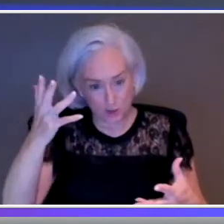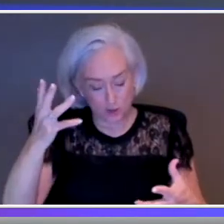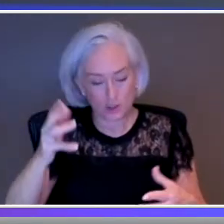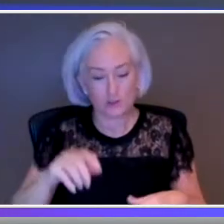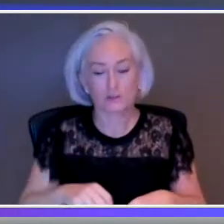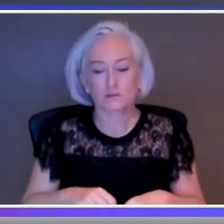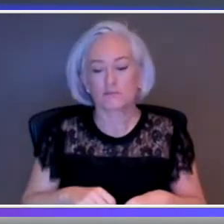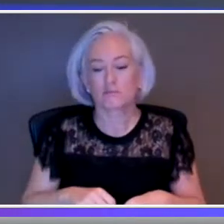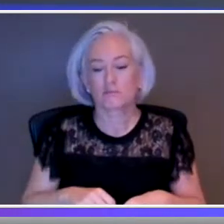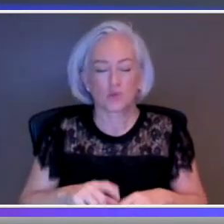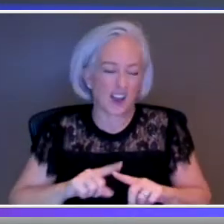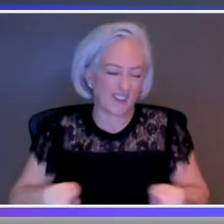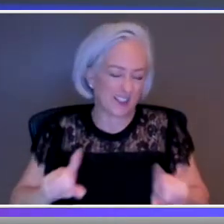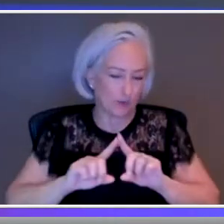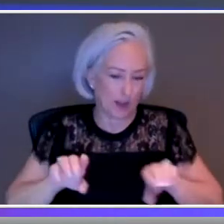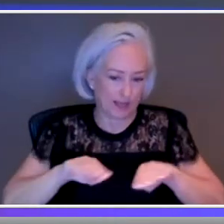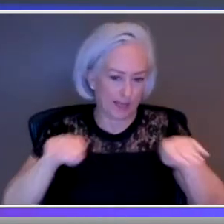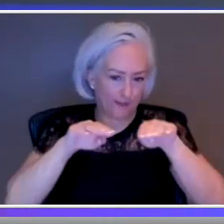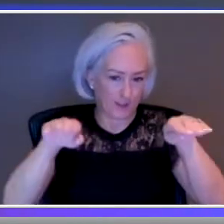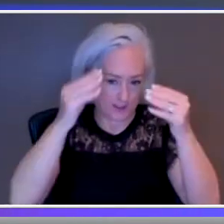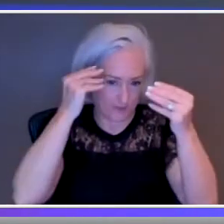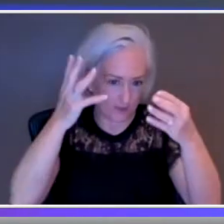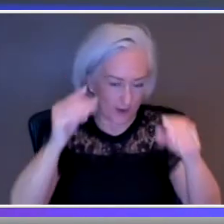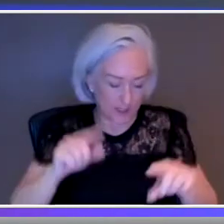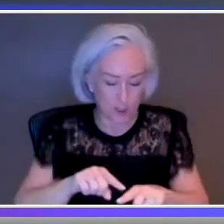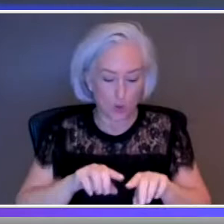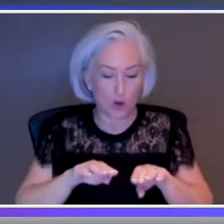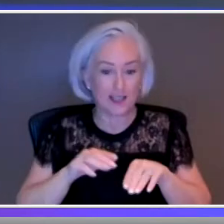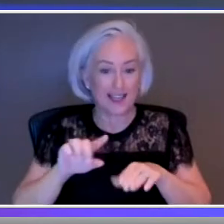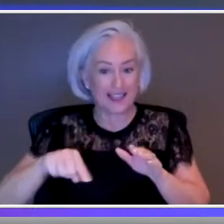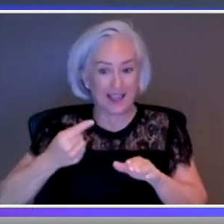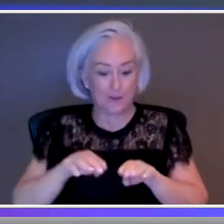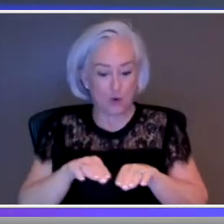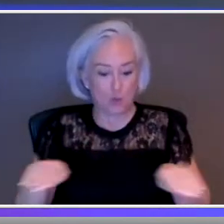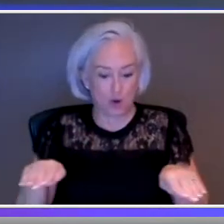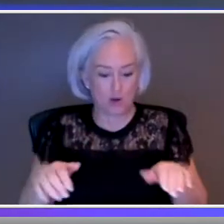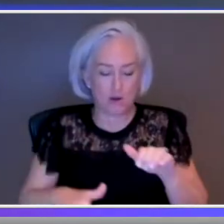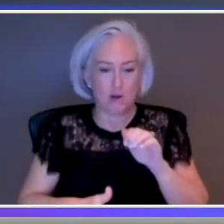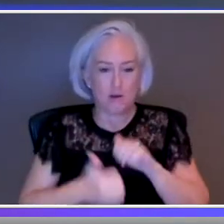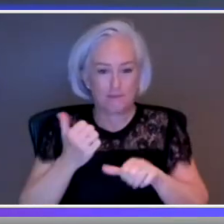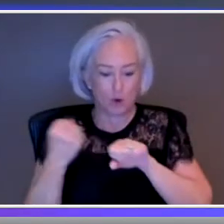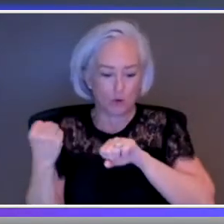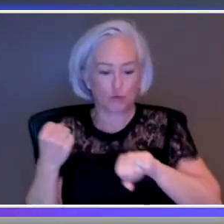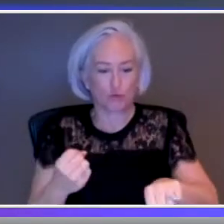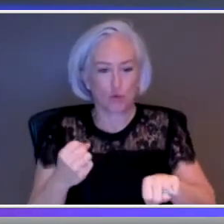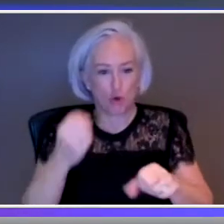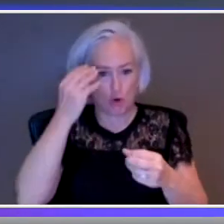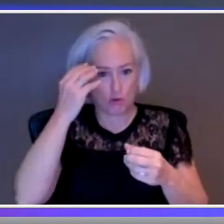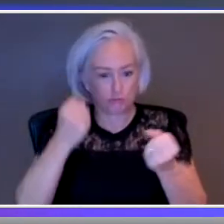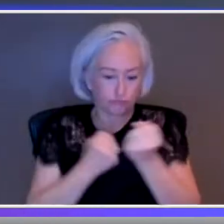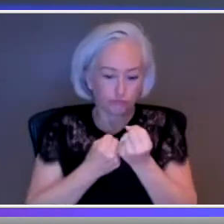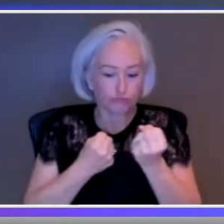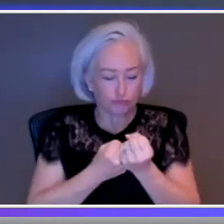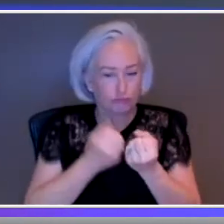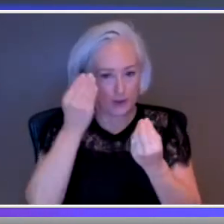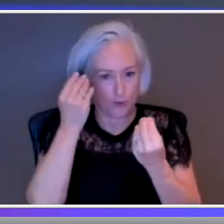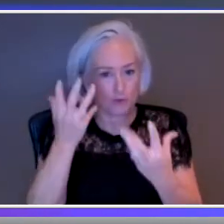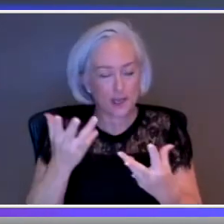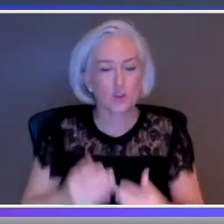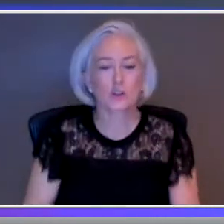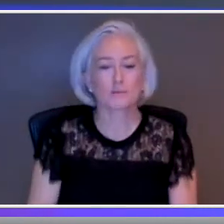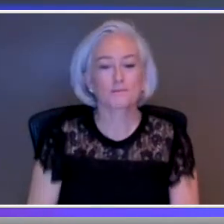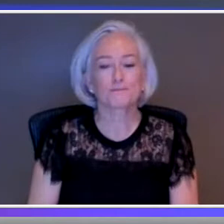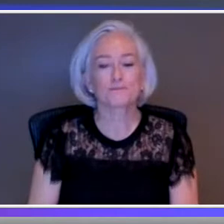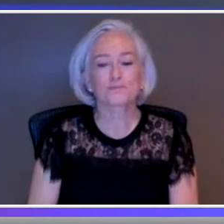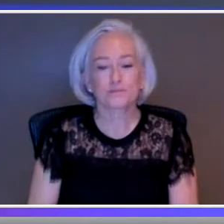is often considered the strongest. So we're at that point where we can definitely support putting